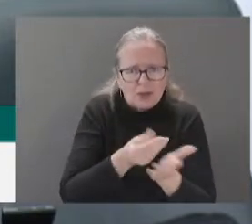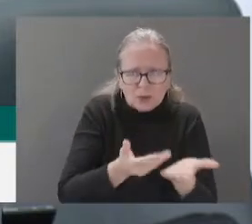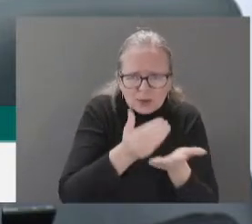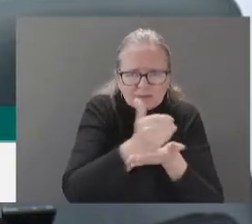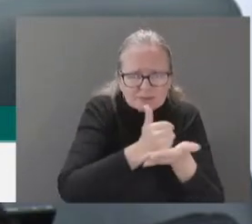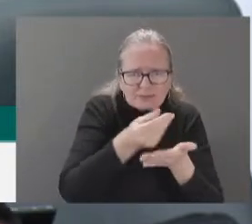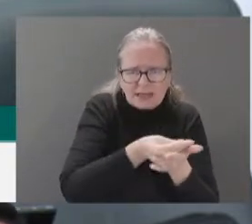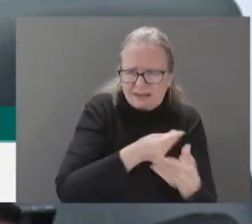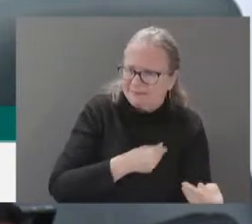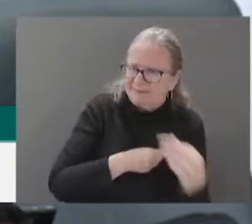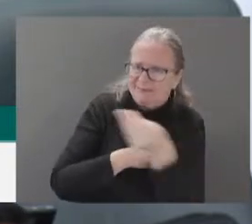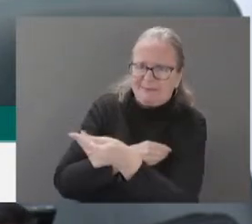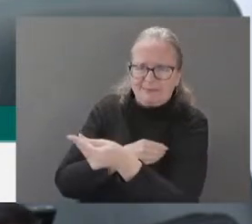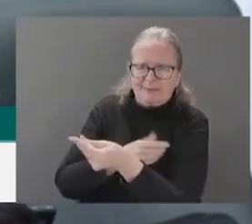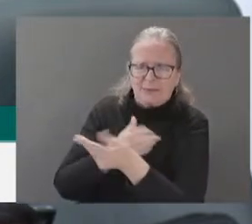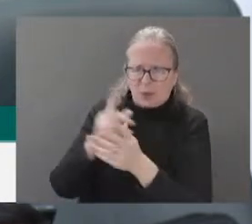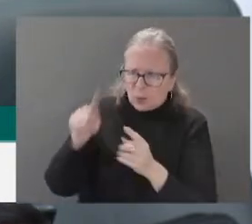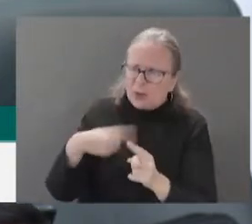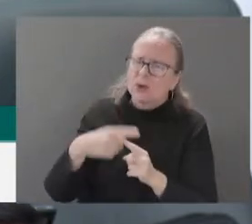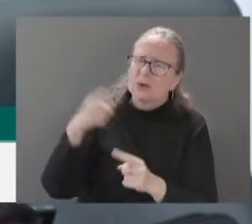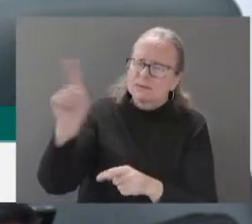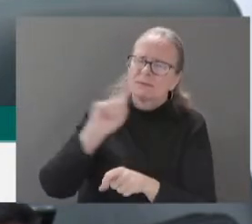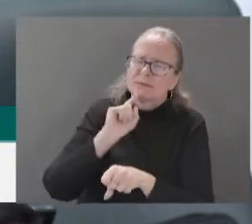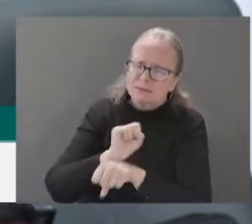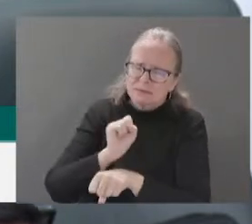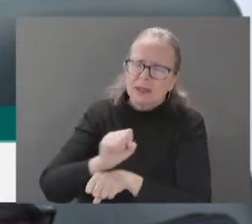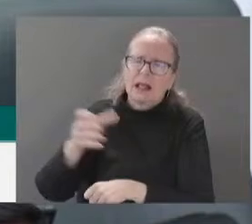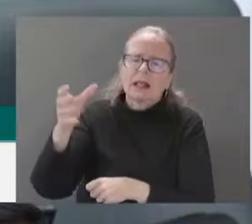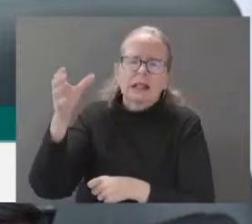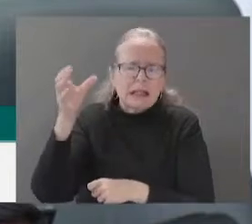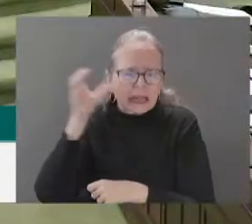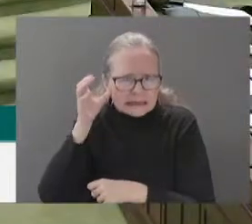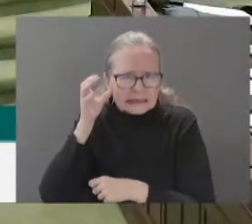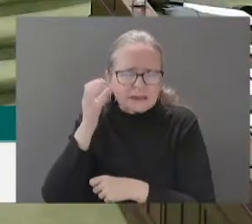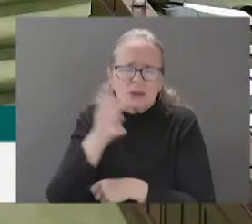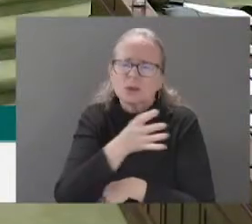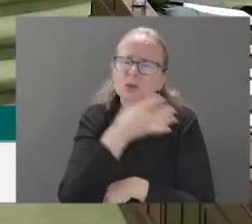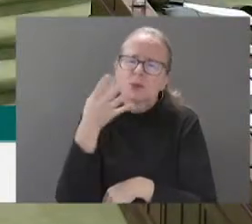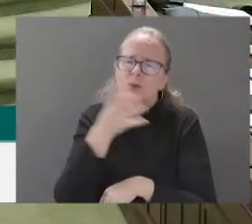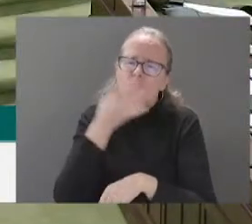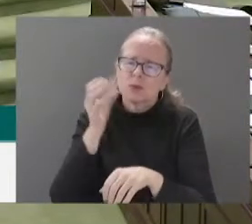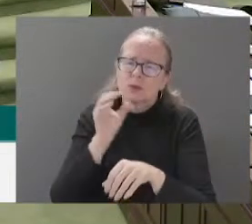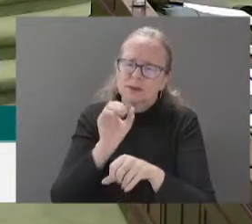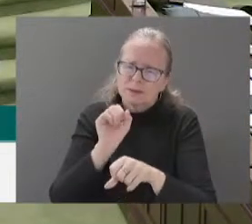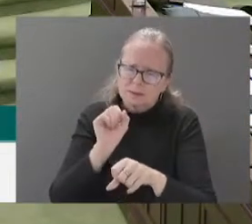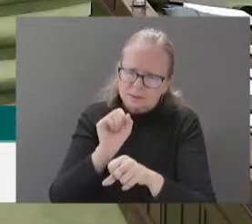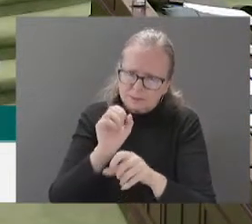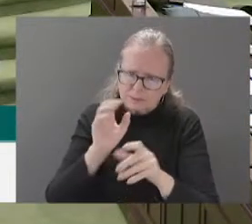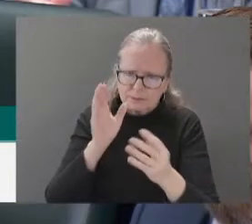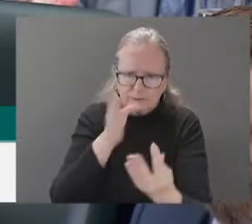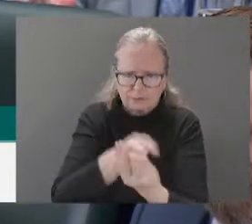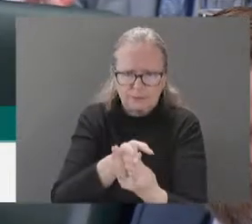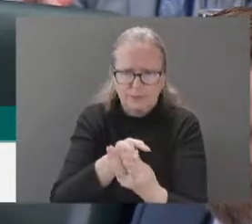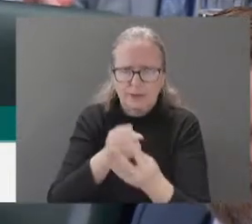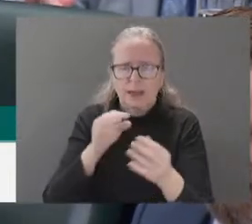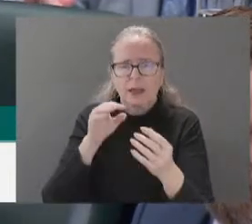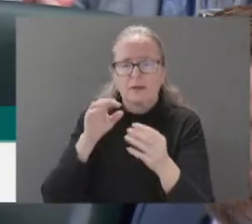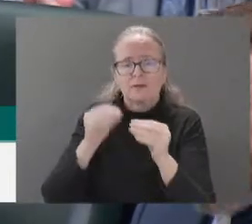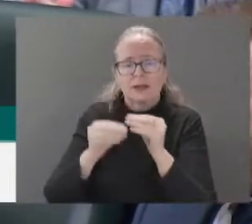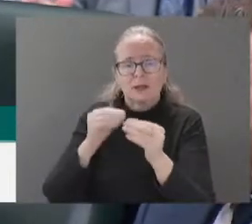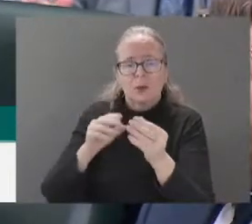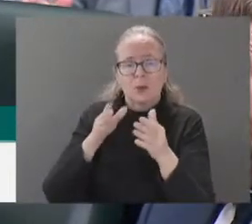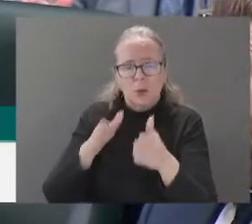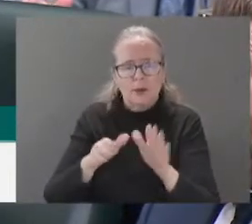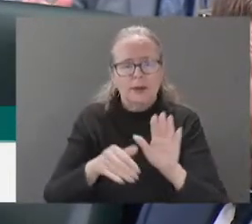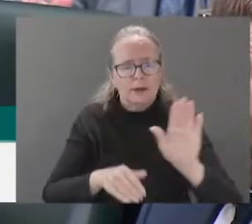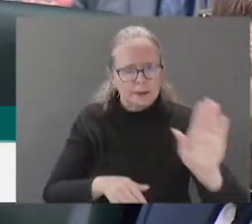highways and return our proud highways the way honorable the minister of Transportation well thank you very much Mr Speaker